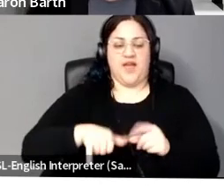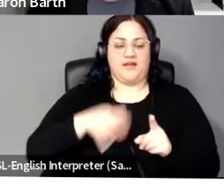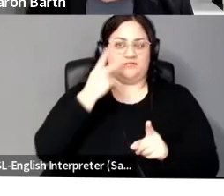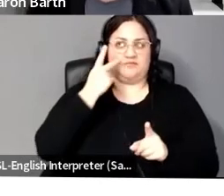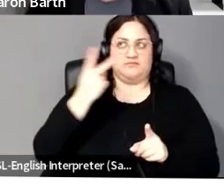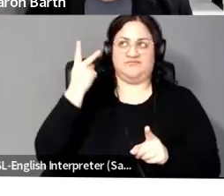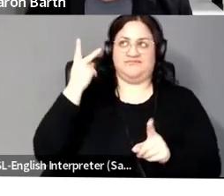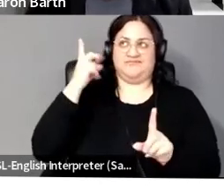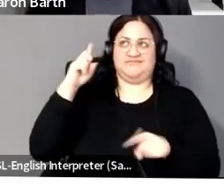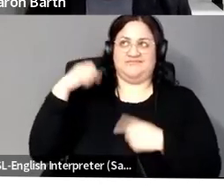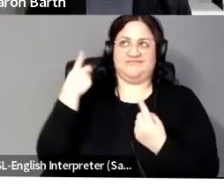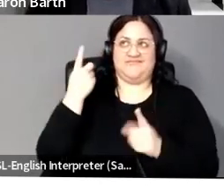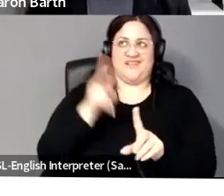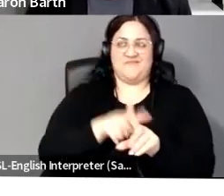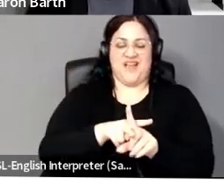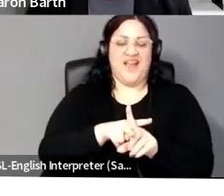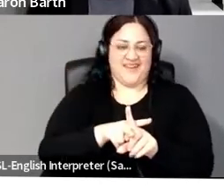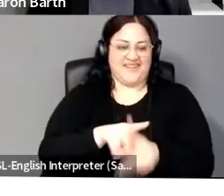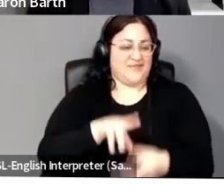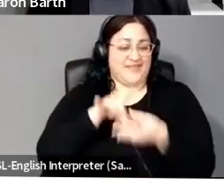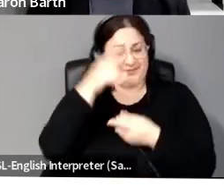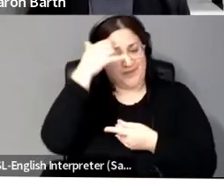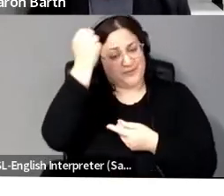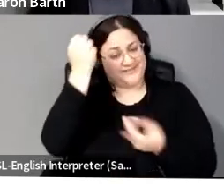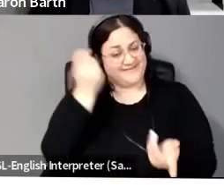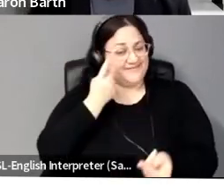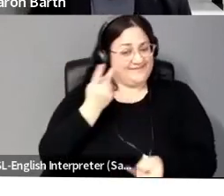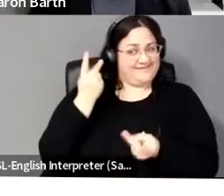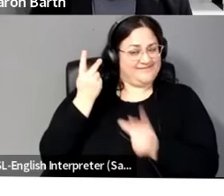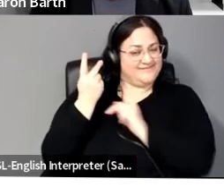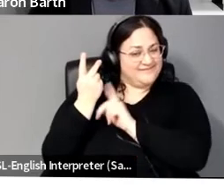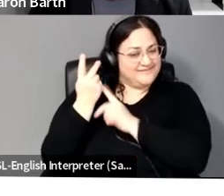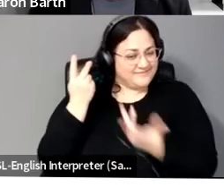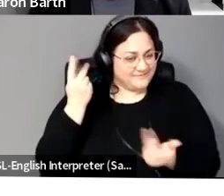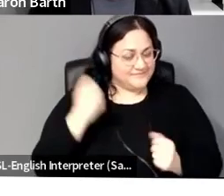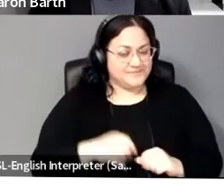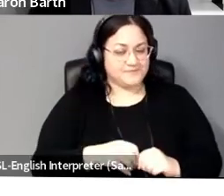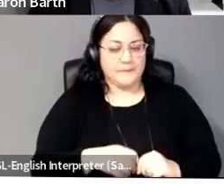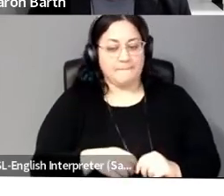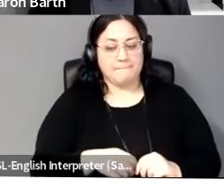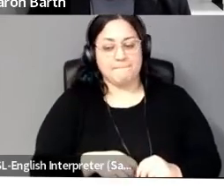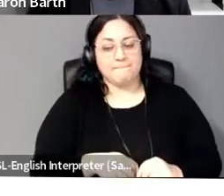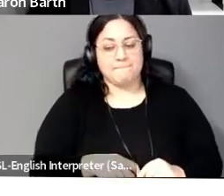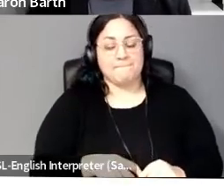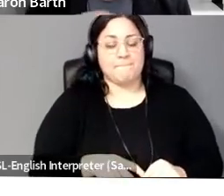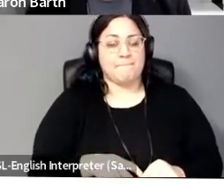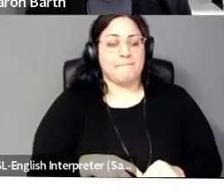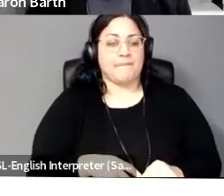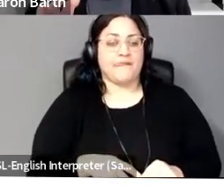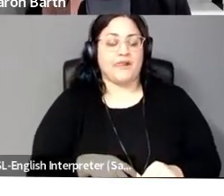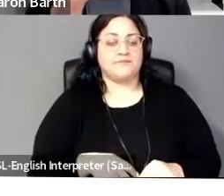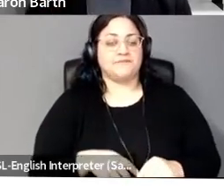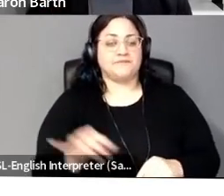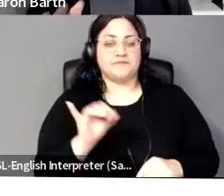our memory, empirically. This is just true. We're really good at remembering the first thing we hear. We're